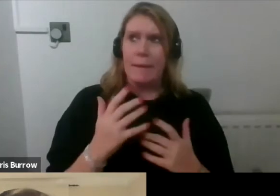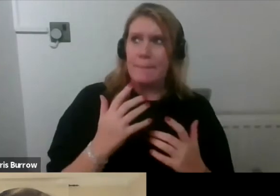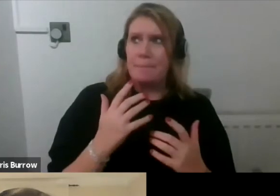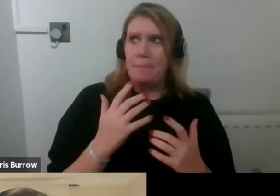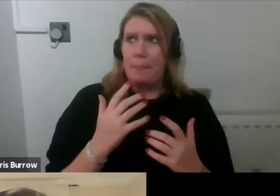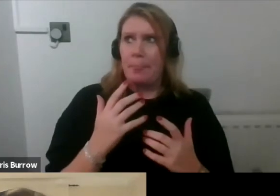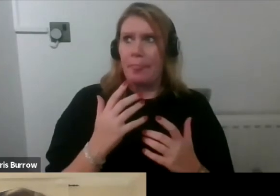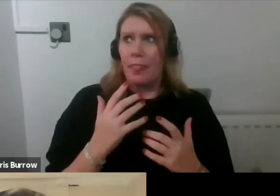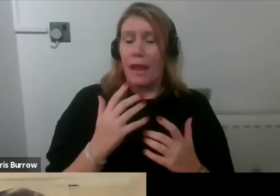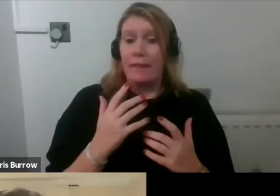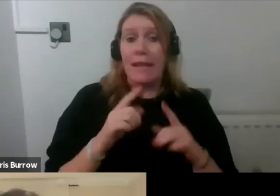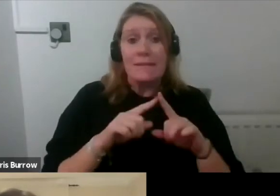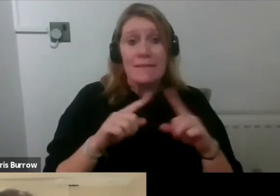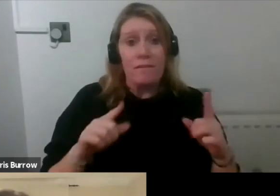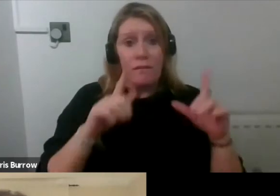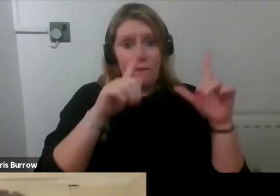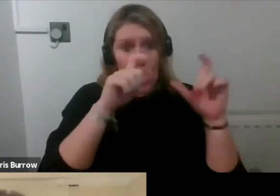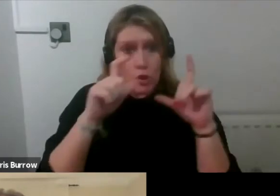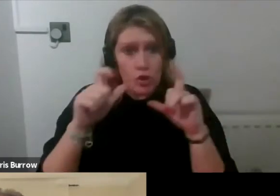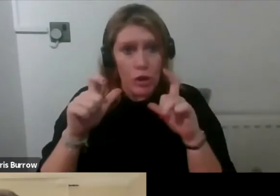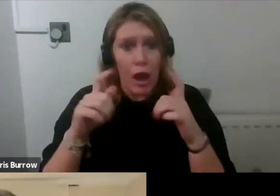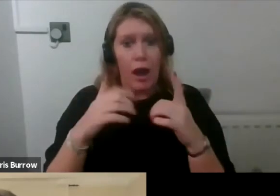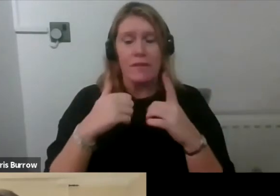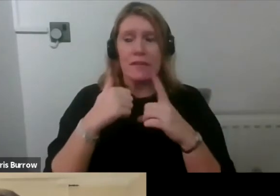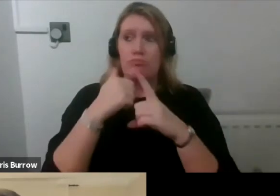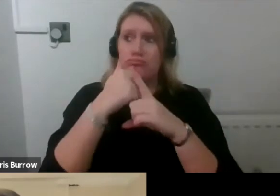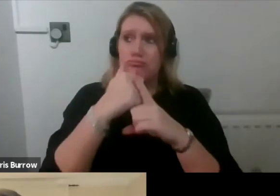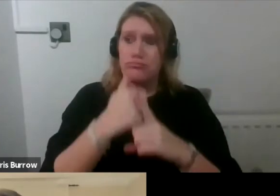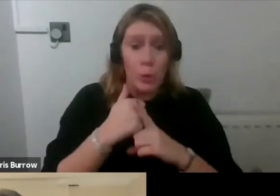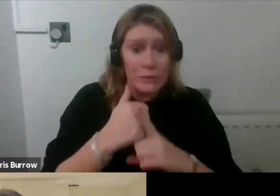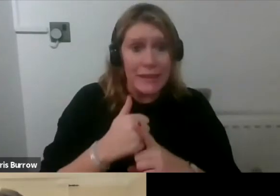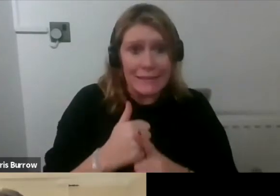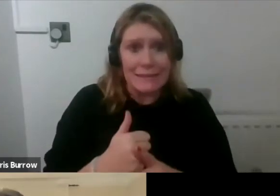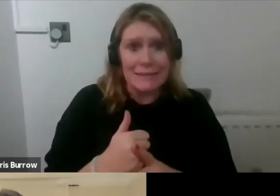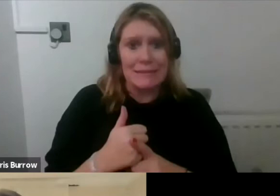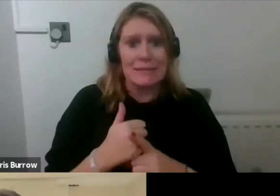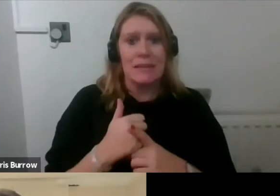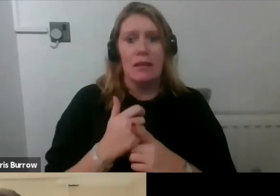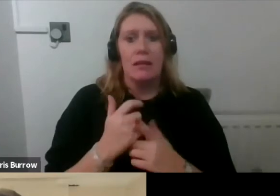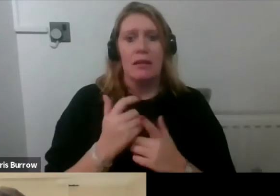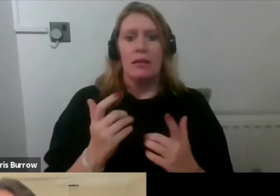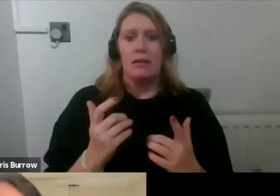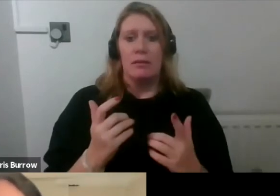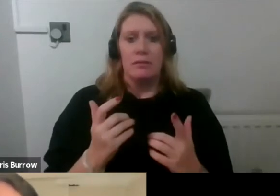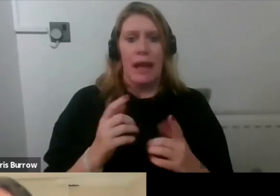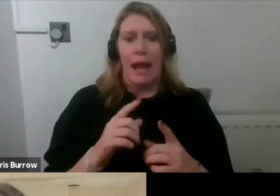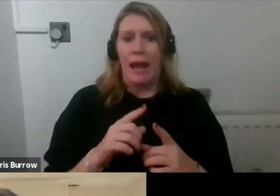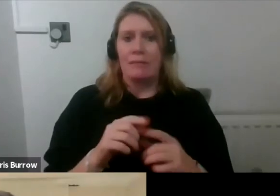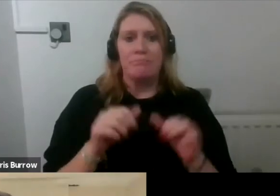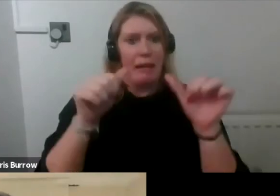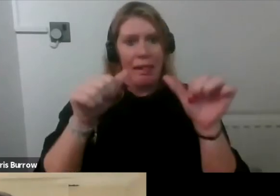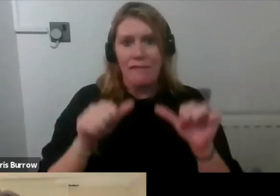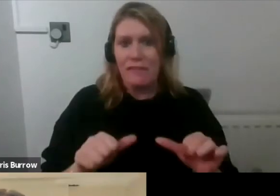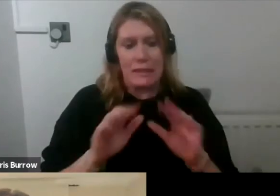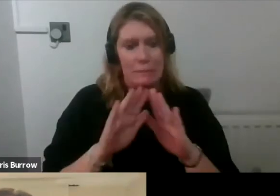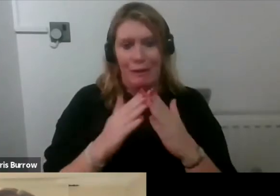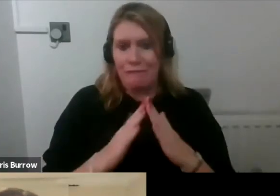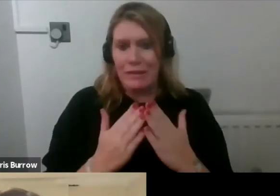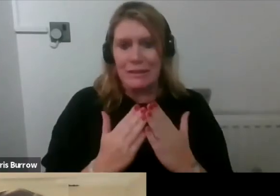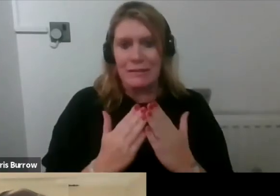a range of photographs, protest posters, and various other fanzines, pamphlets, things like